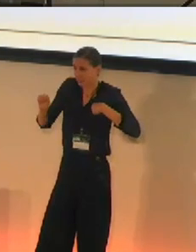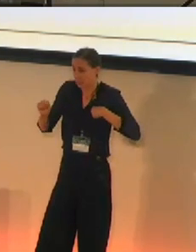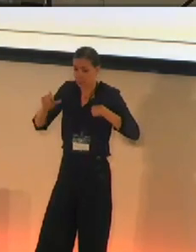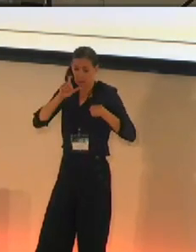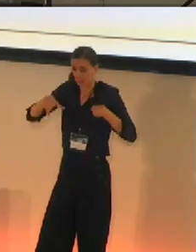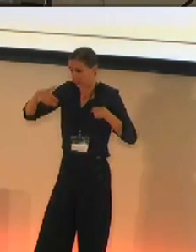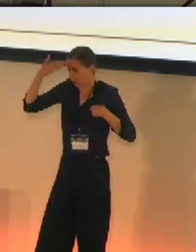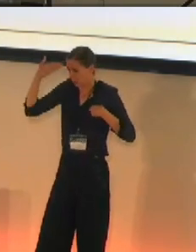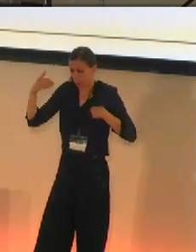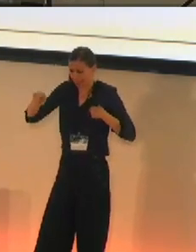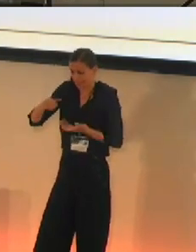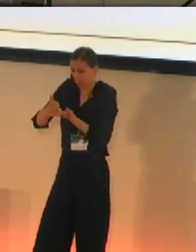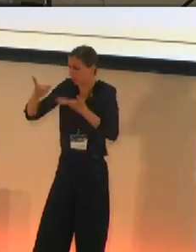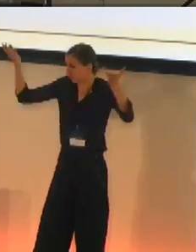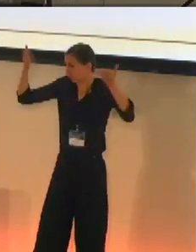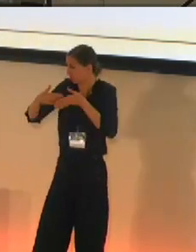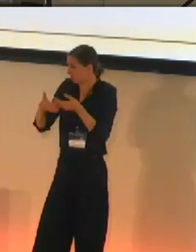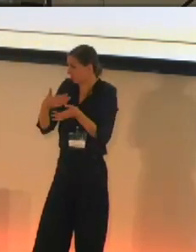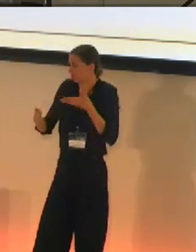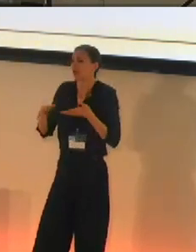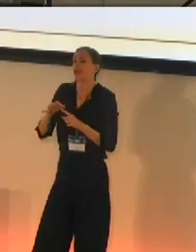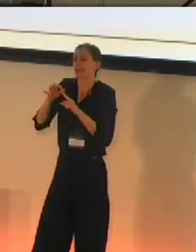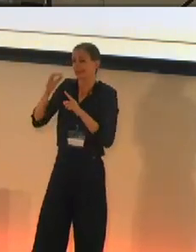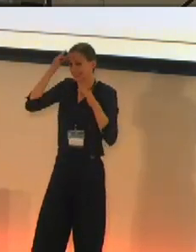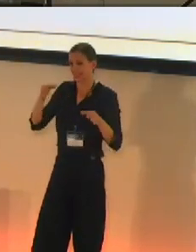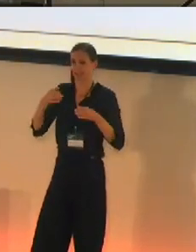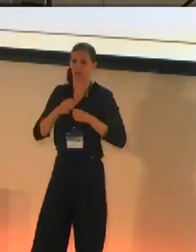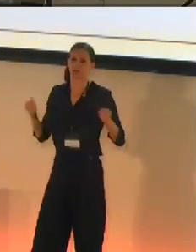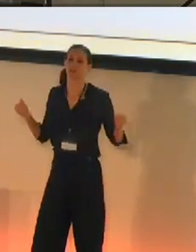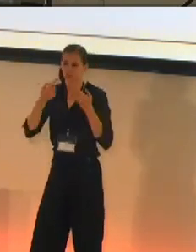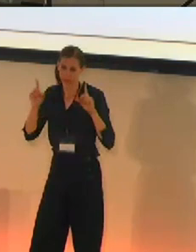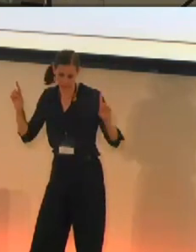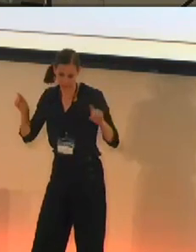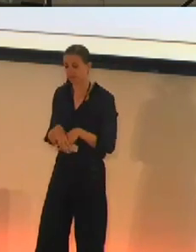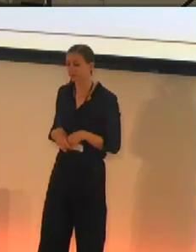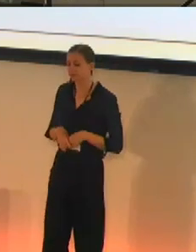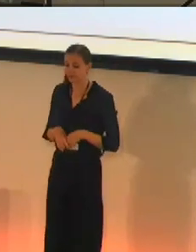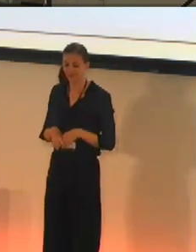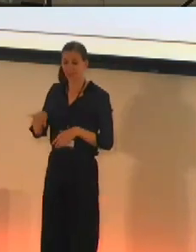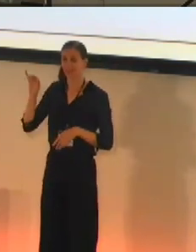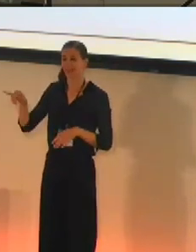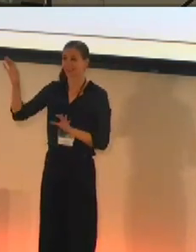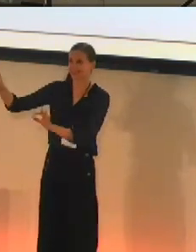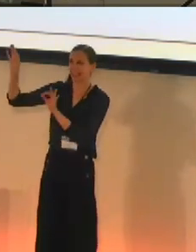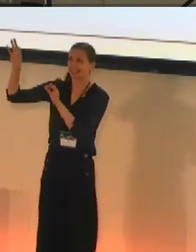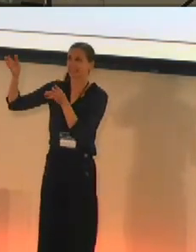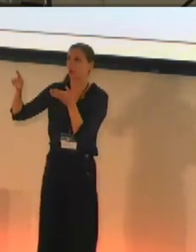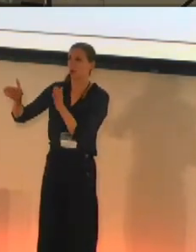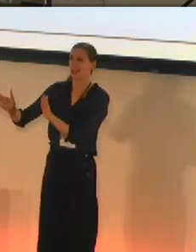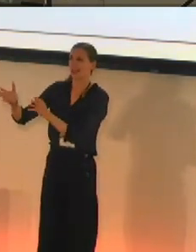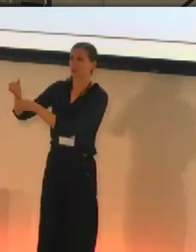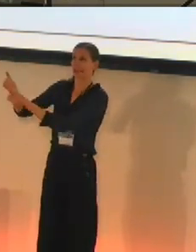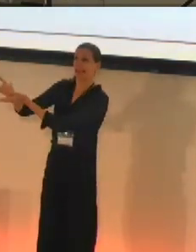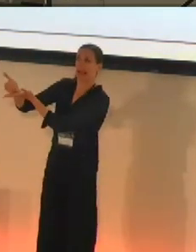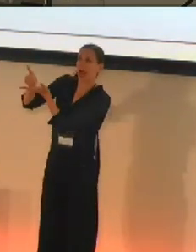chose to disclose it. So this invisible guide would be the ideal way to get help without needing to make that obvious to the rest